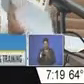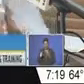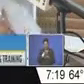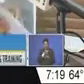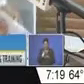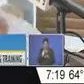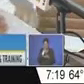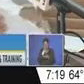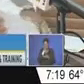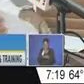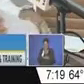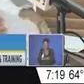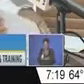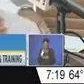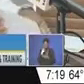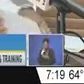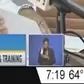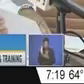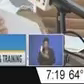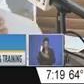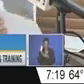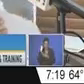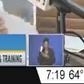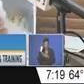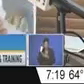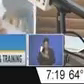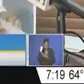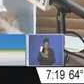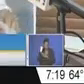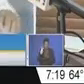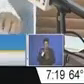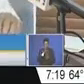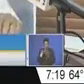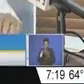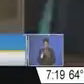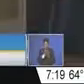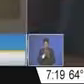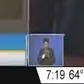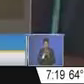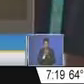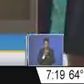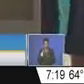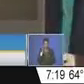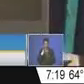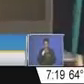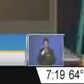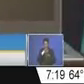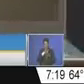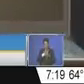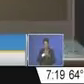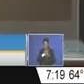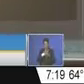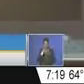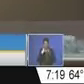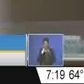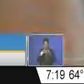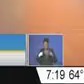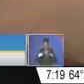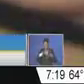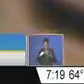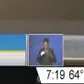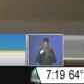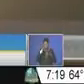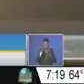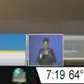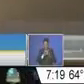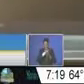edit audio and visual programs. We are confident that training on these systems will allow the students to, at the end of